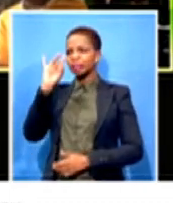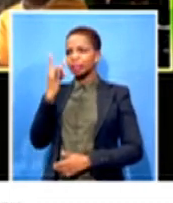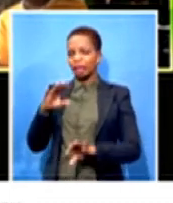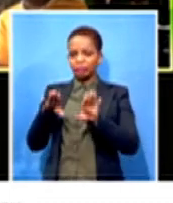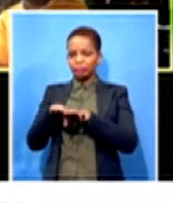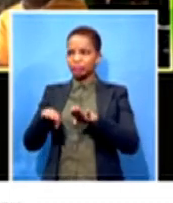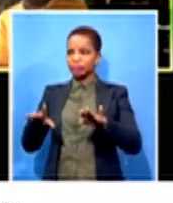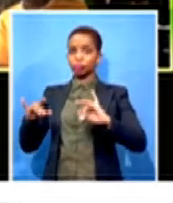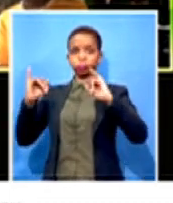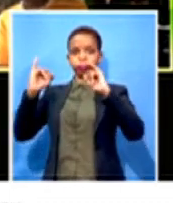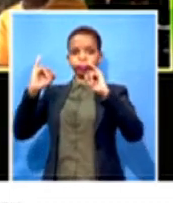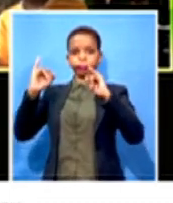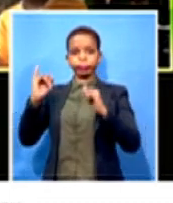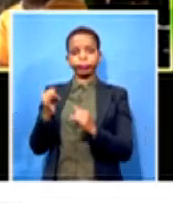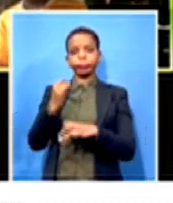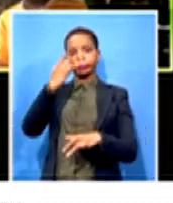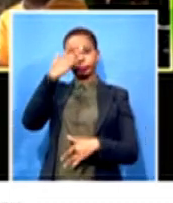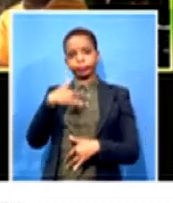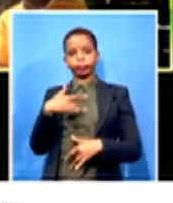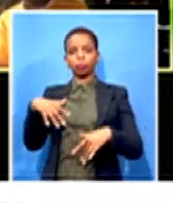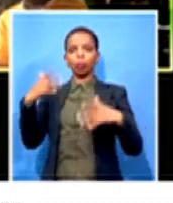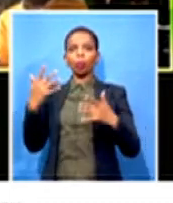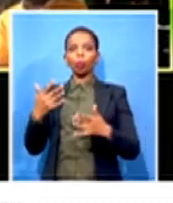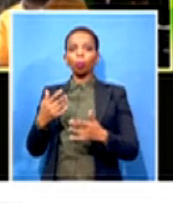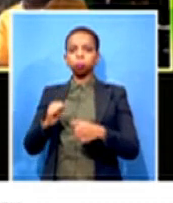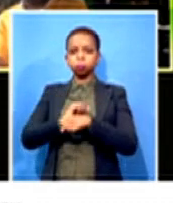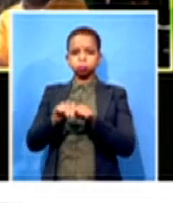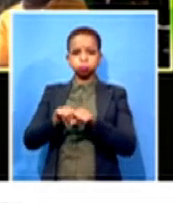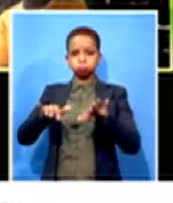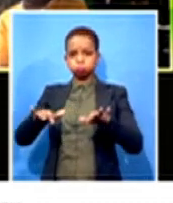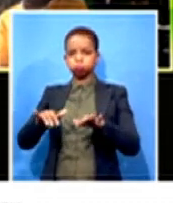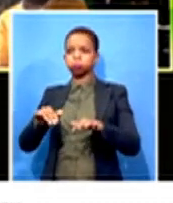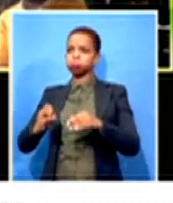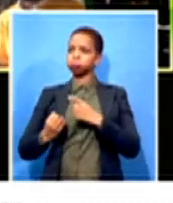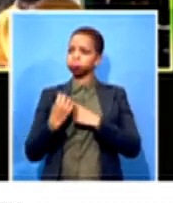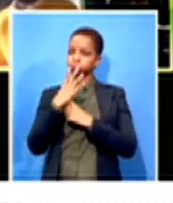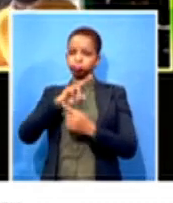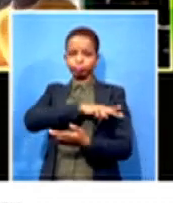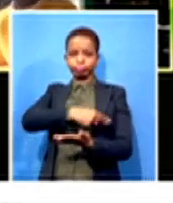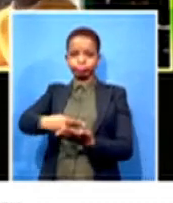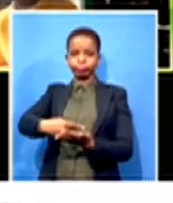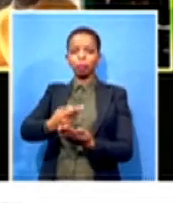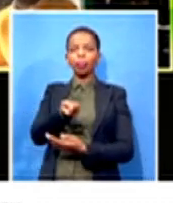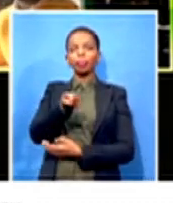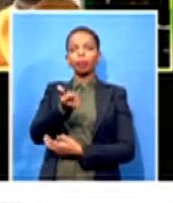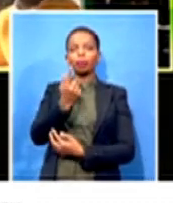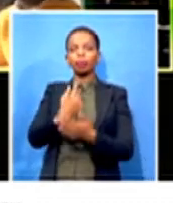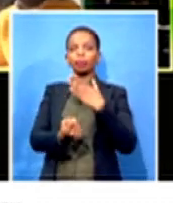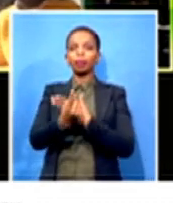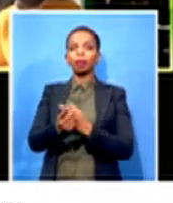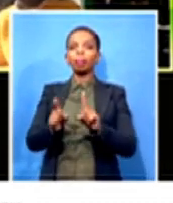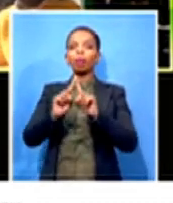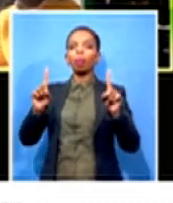need to get admitted to hospital. This seems like an extremely rare disease for children and specifically, whereas for old adults, it's obviously not